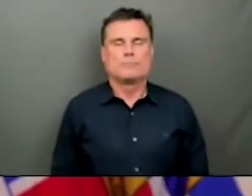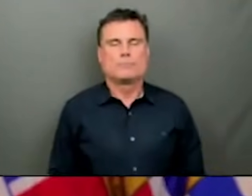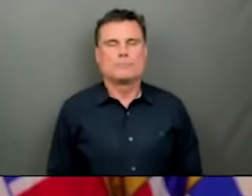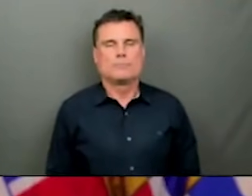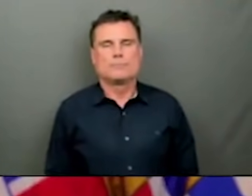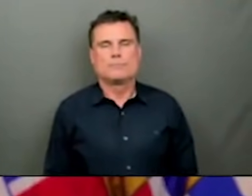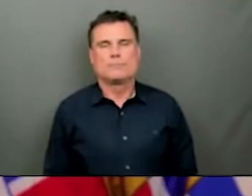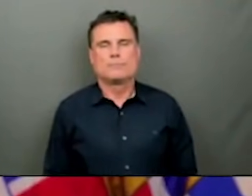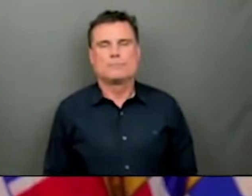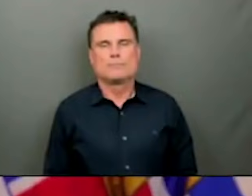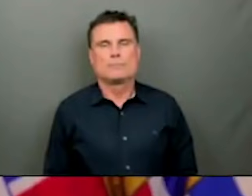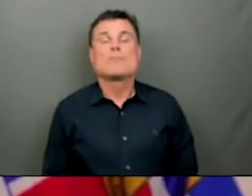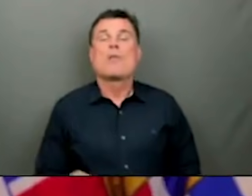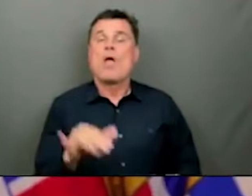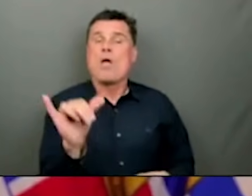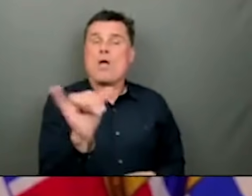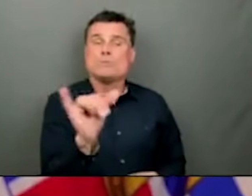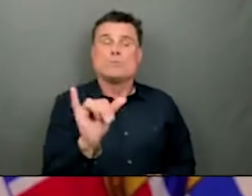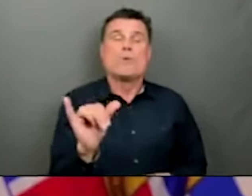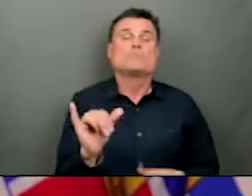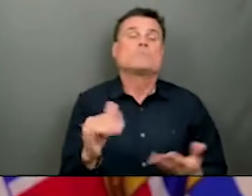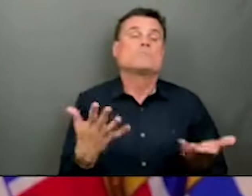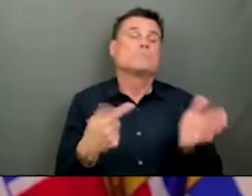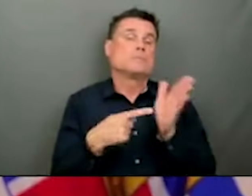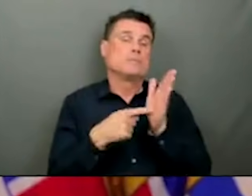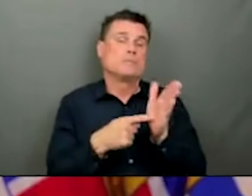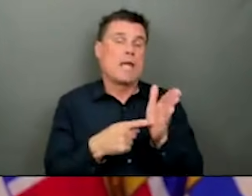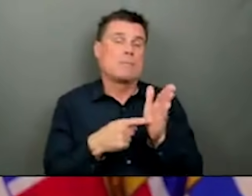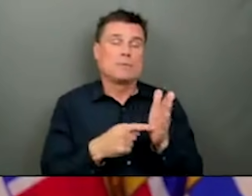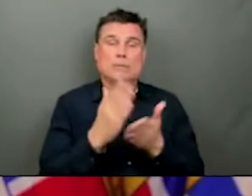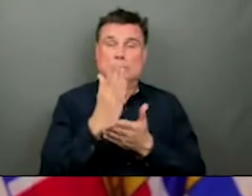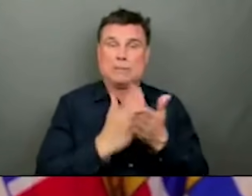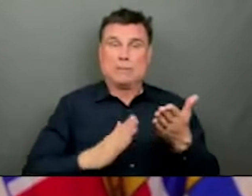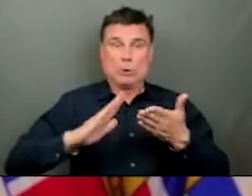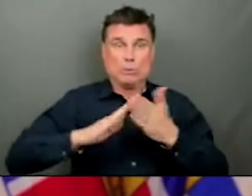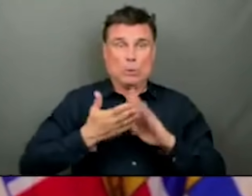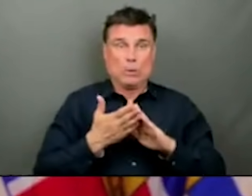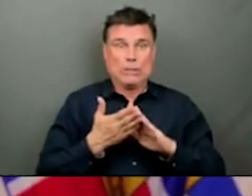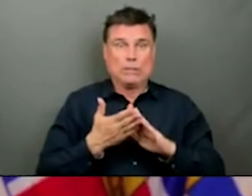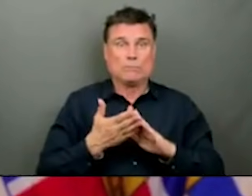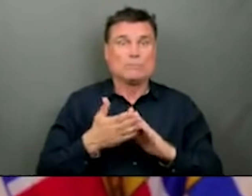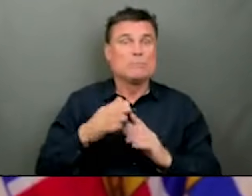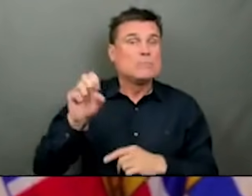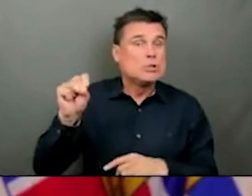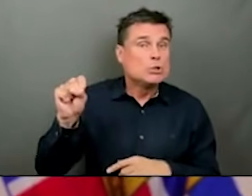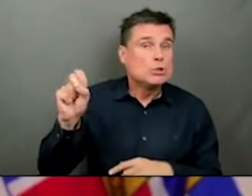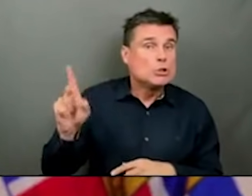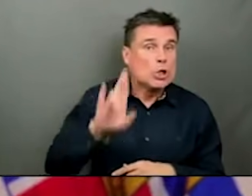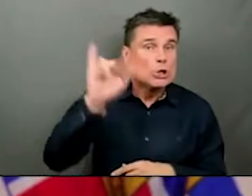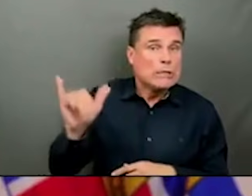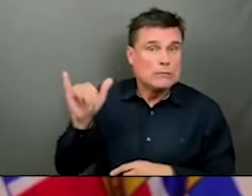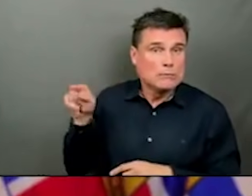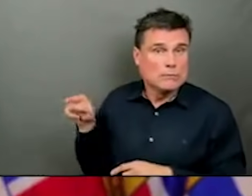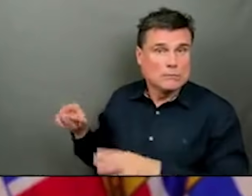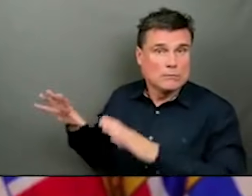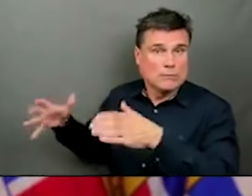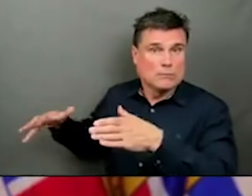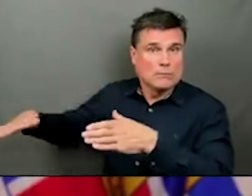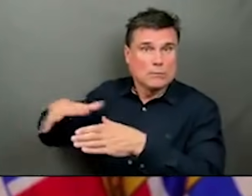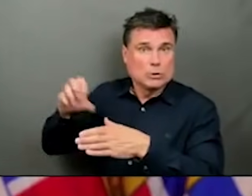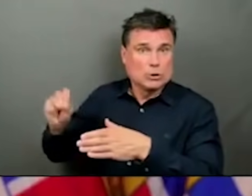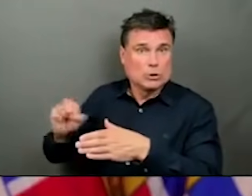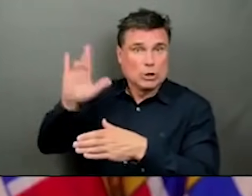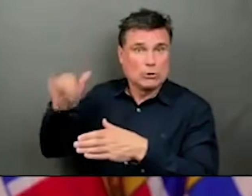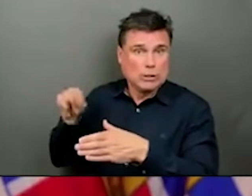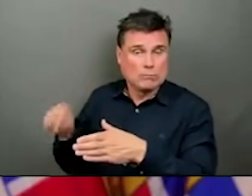system, and we need to find ways to support them to be immunized as quickly as possible.